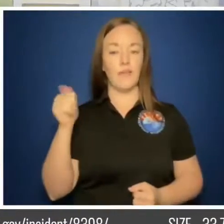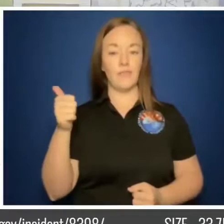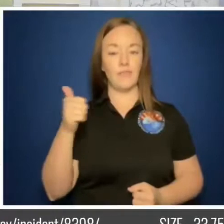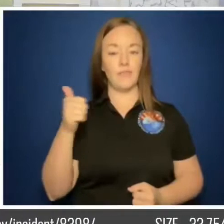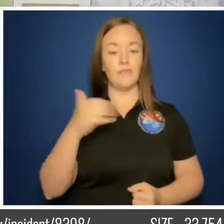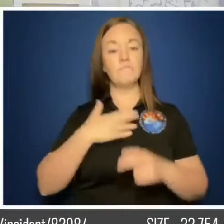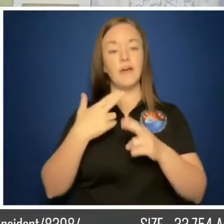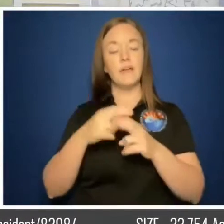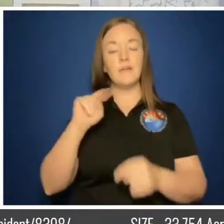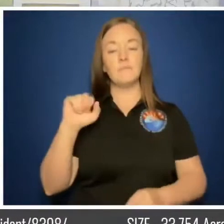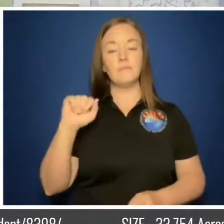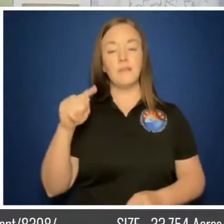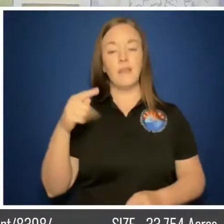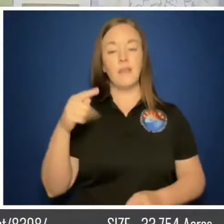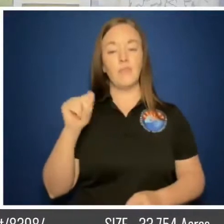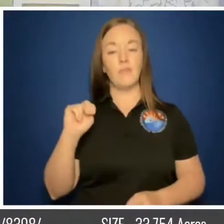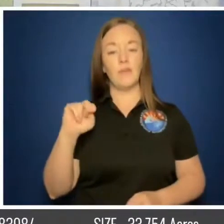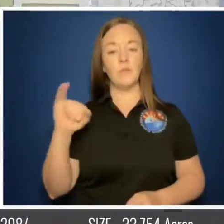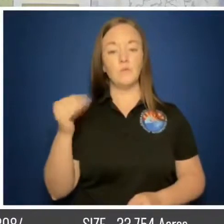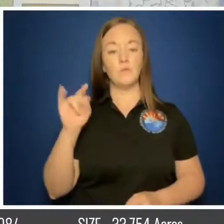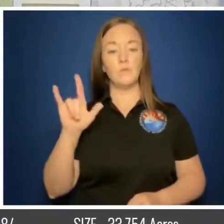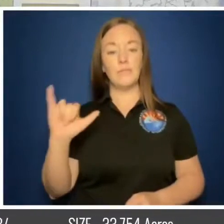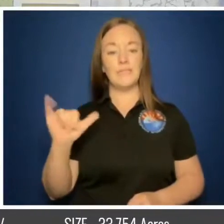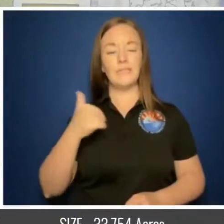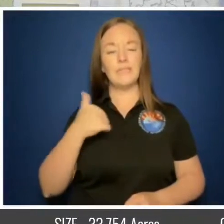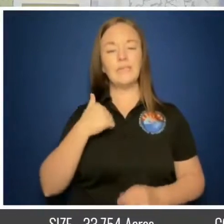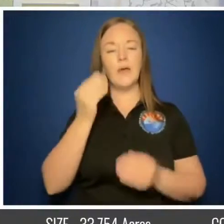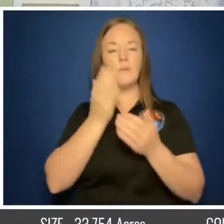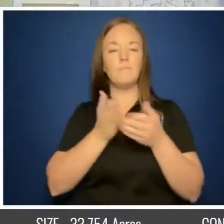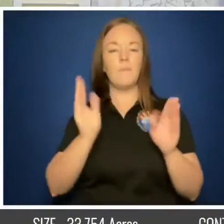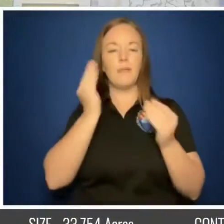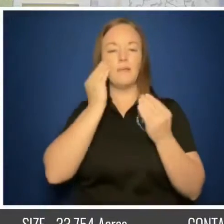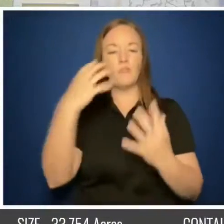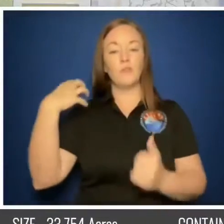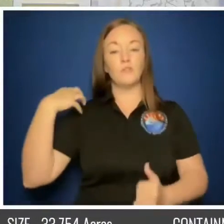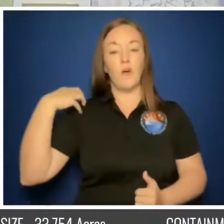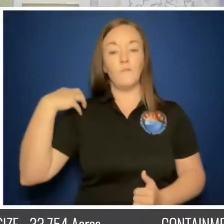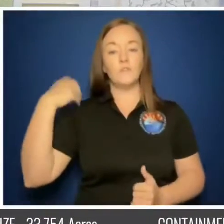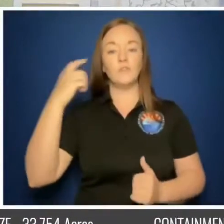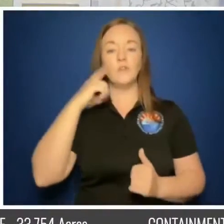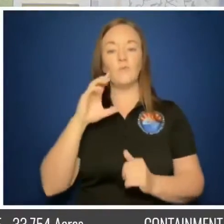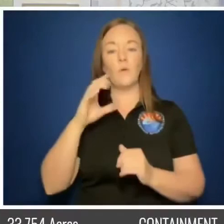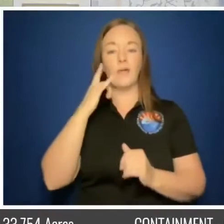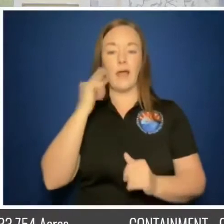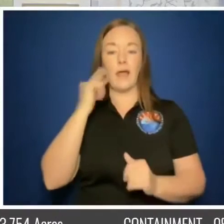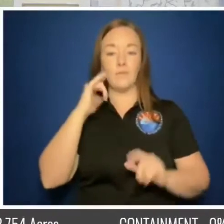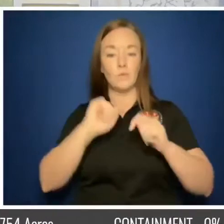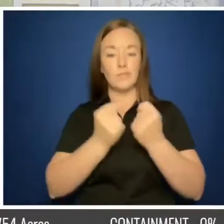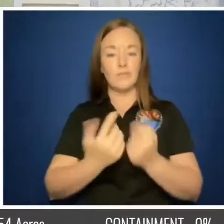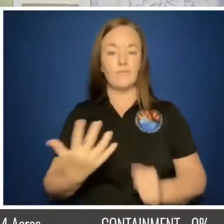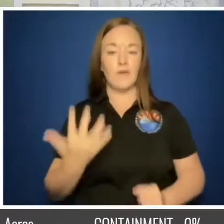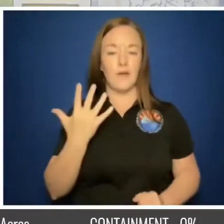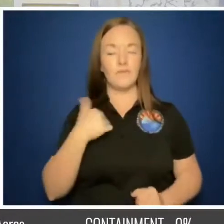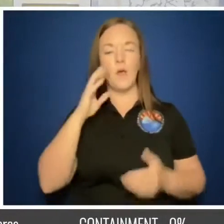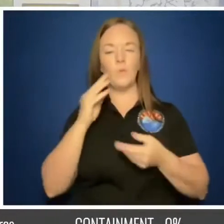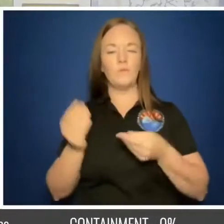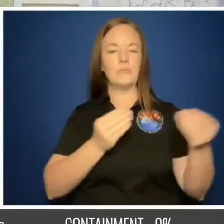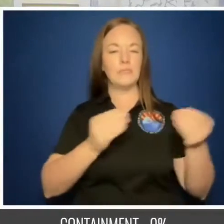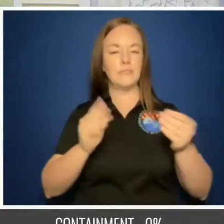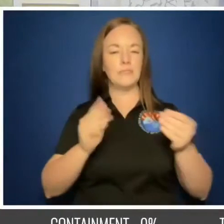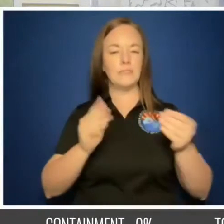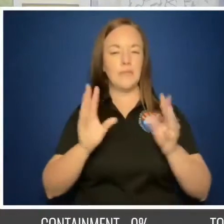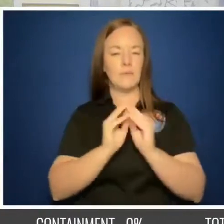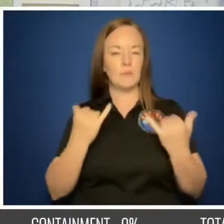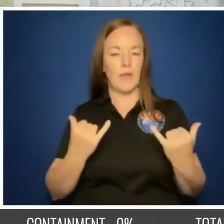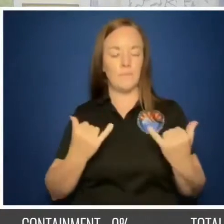Officer for California Interagency Incident Command Team 5. I will be your facilitator for tonight's meeting. This evening, you will hear from members